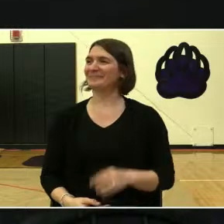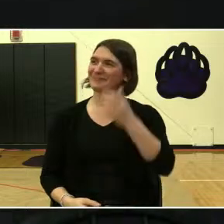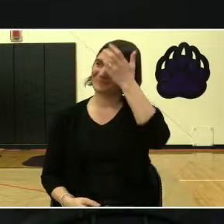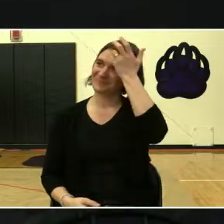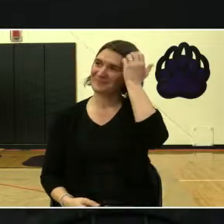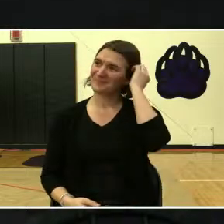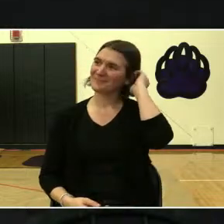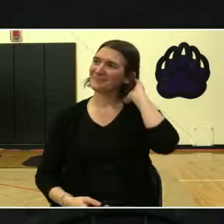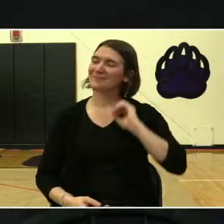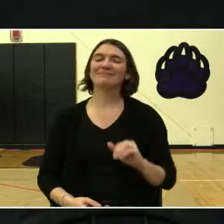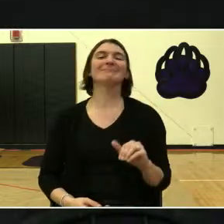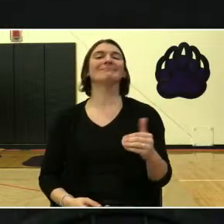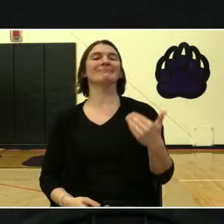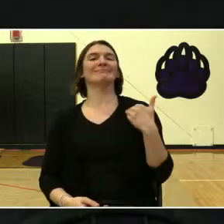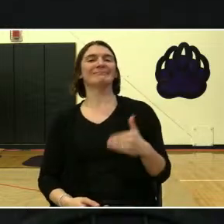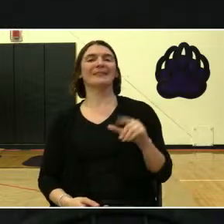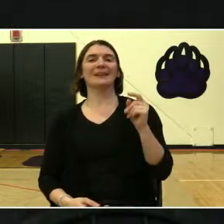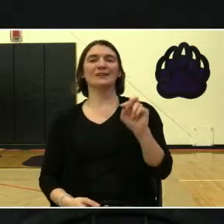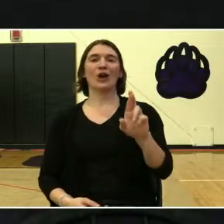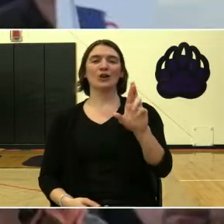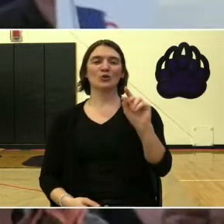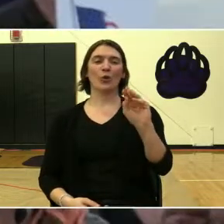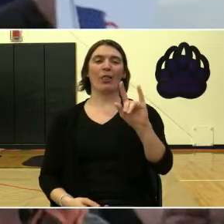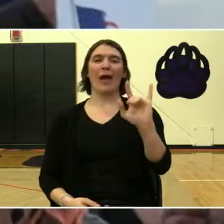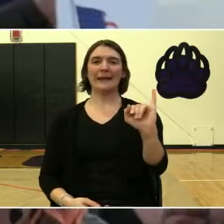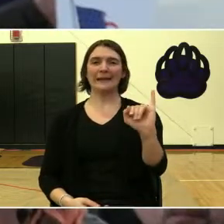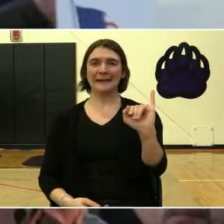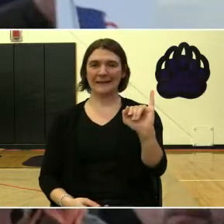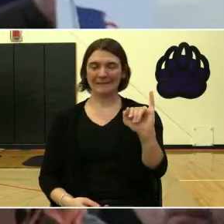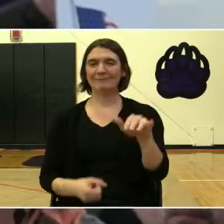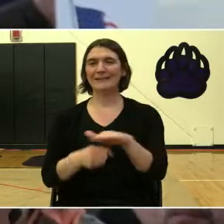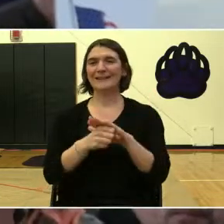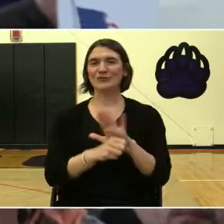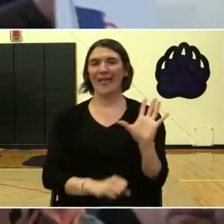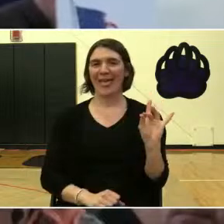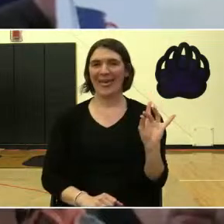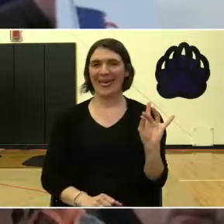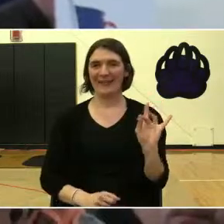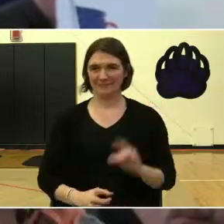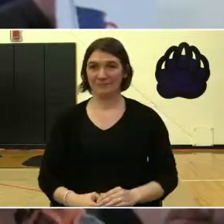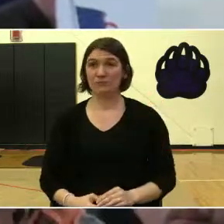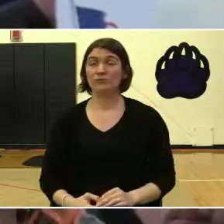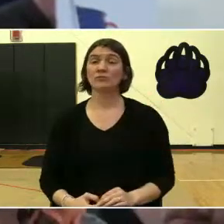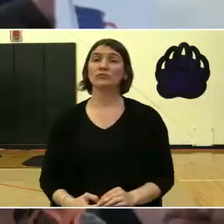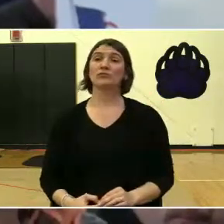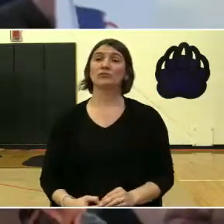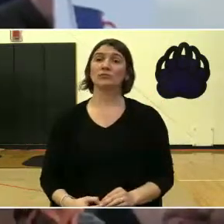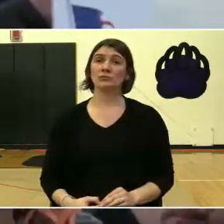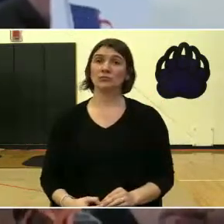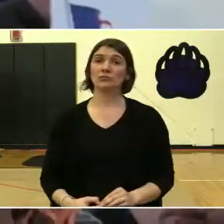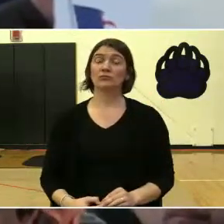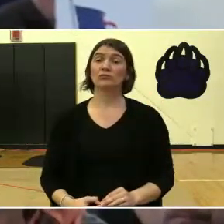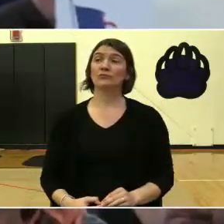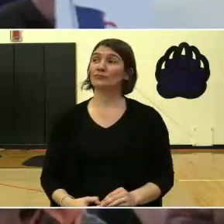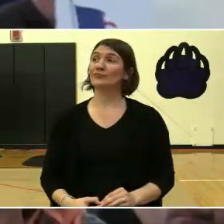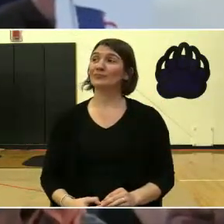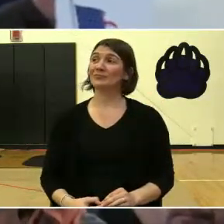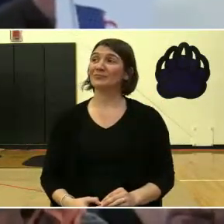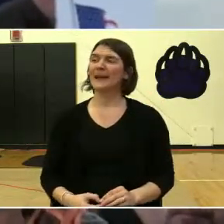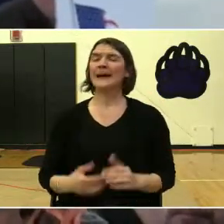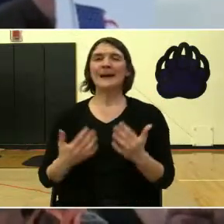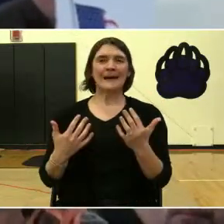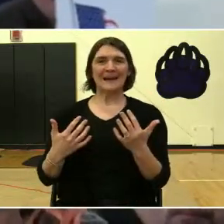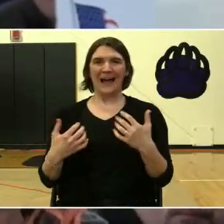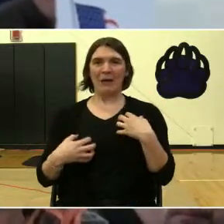Tani yeah thank you Mr moderator Bob talani District dat I I just want to express the some of the